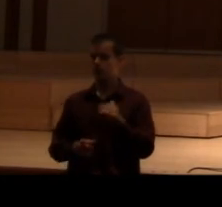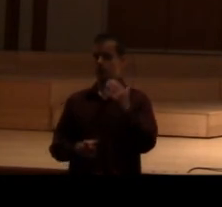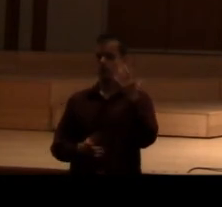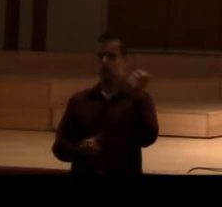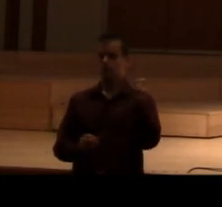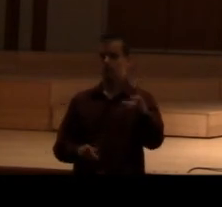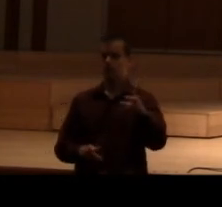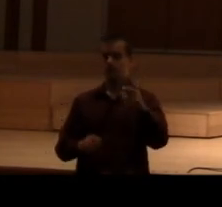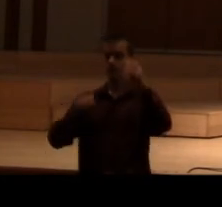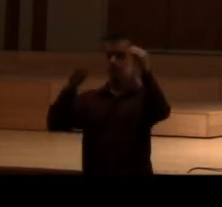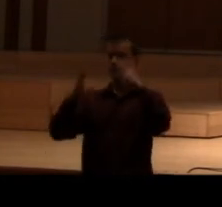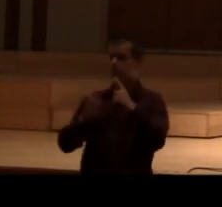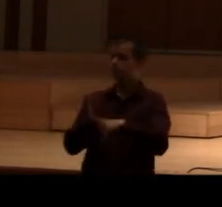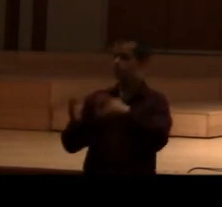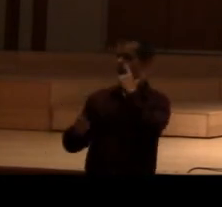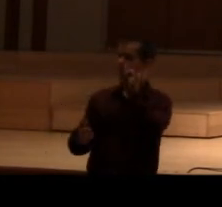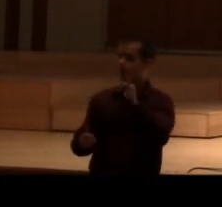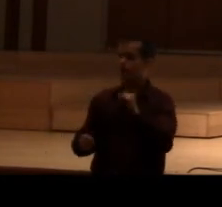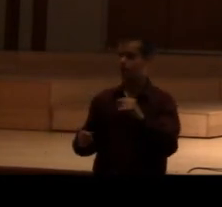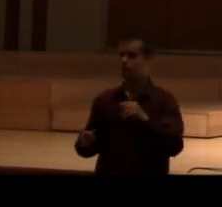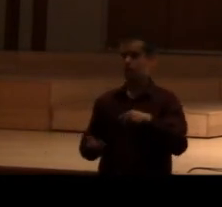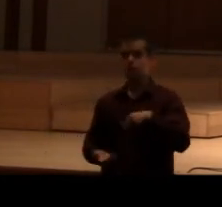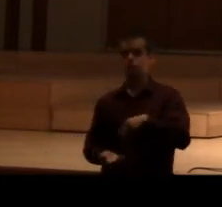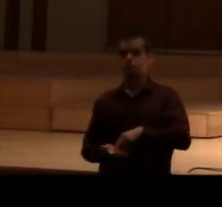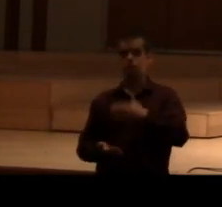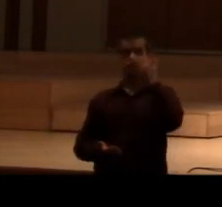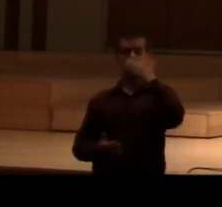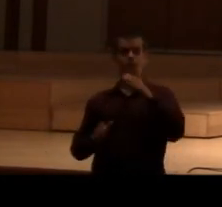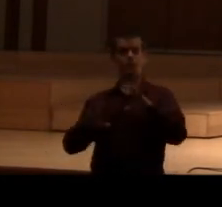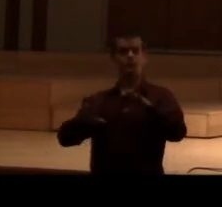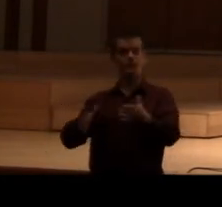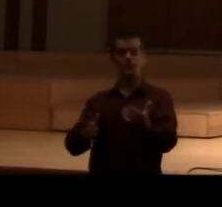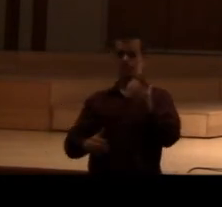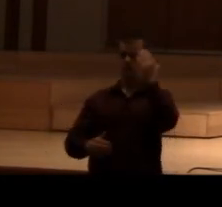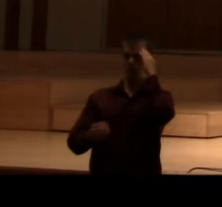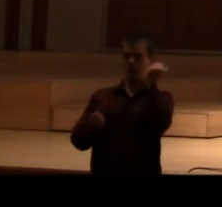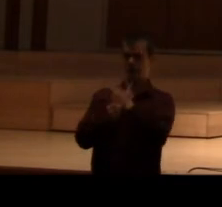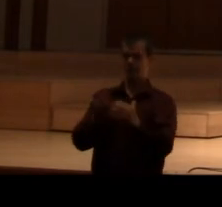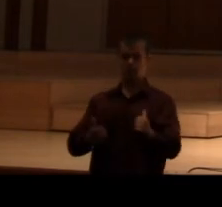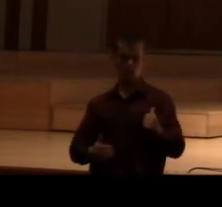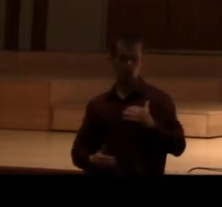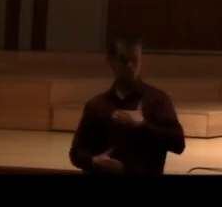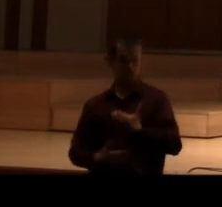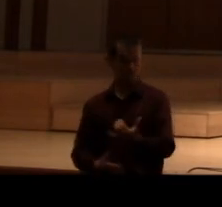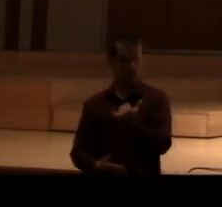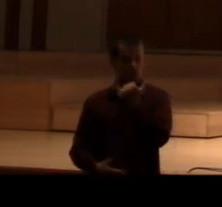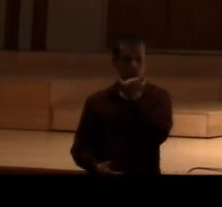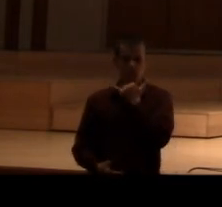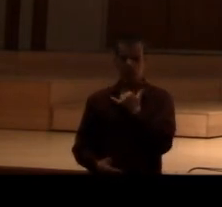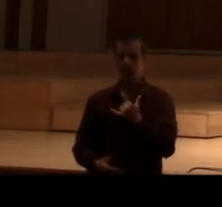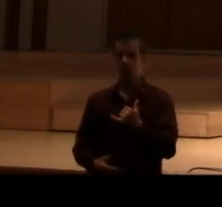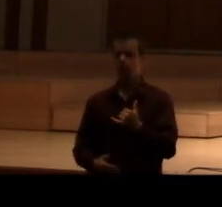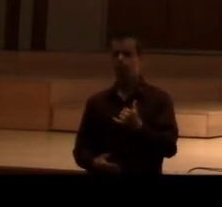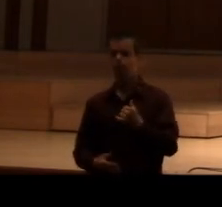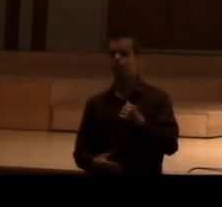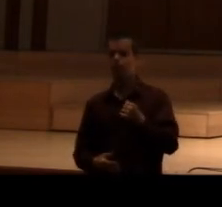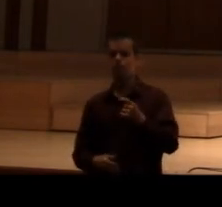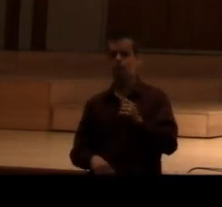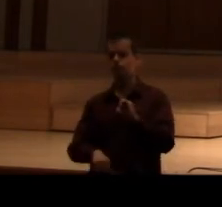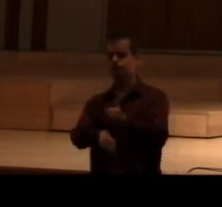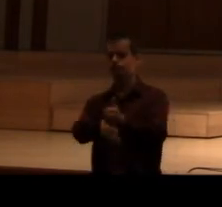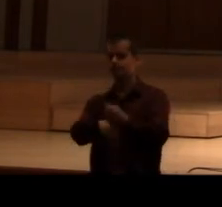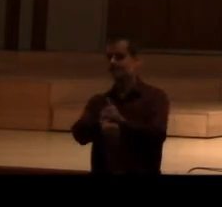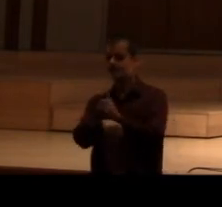person who stood in front of the classroom and knew everything and didn't admit to being wrong or always established that discipline